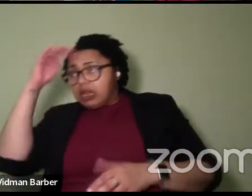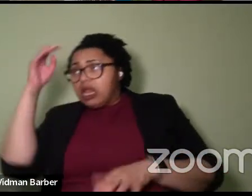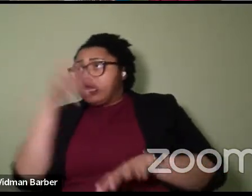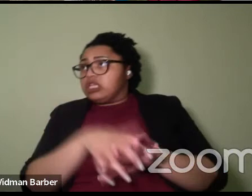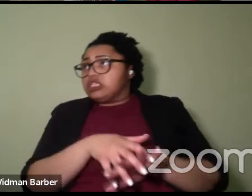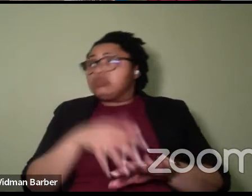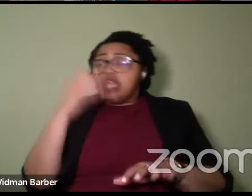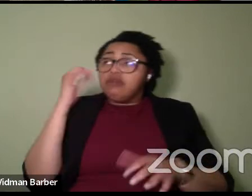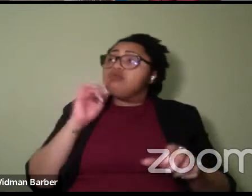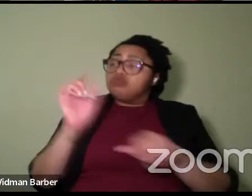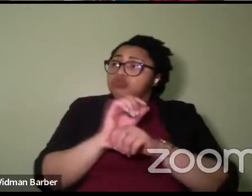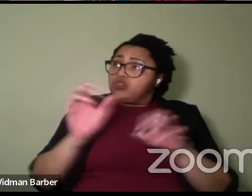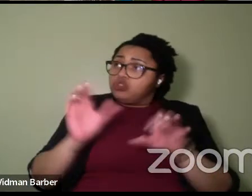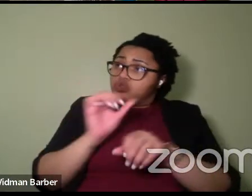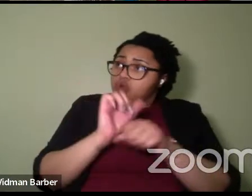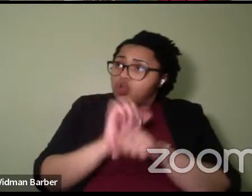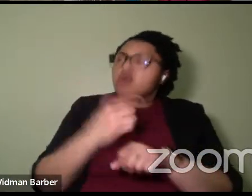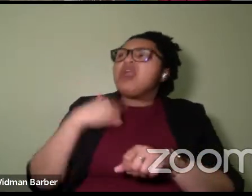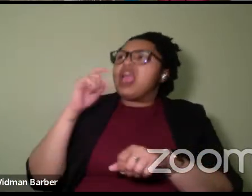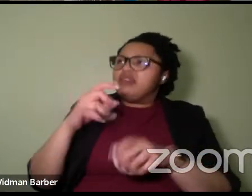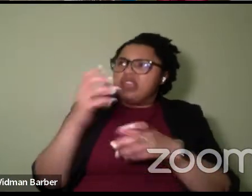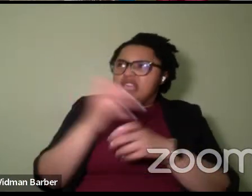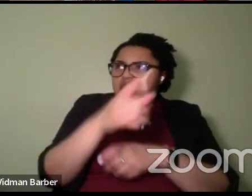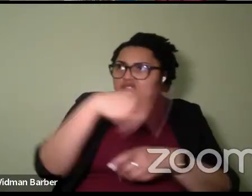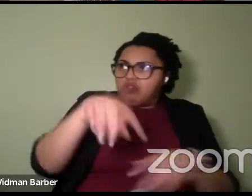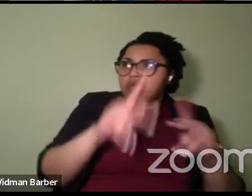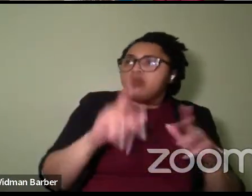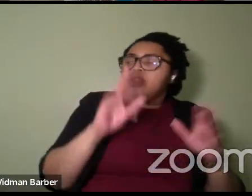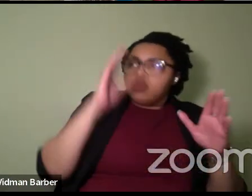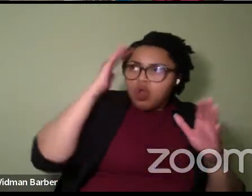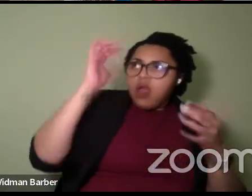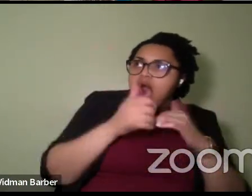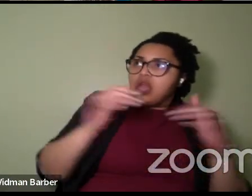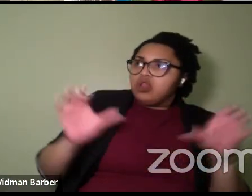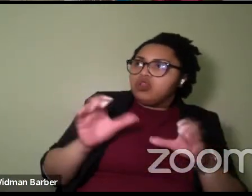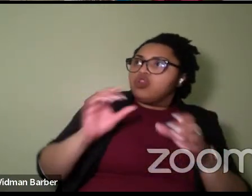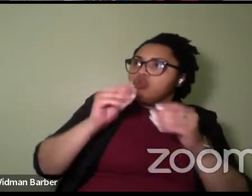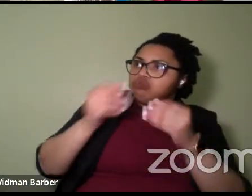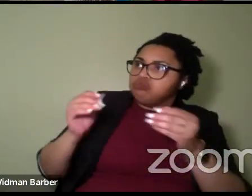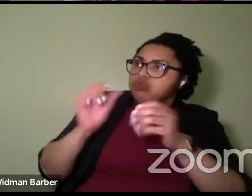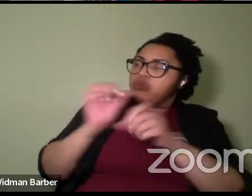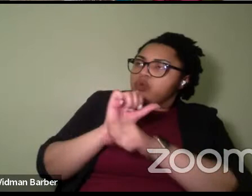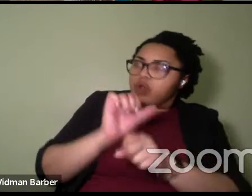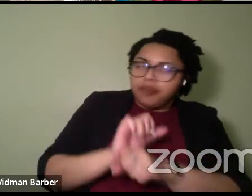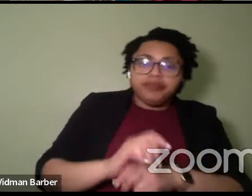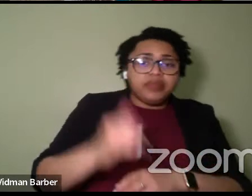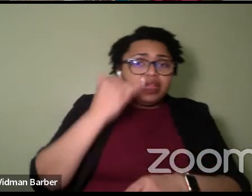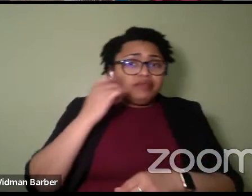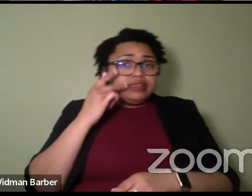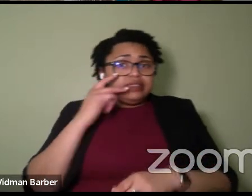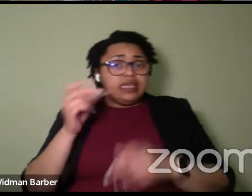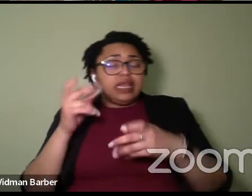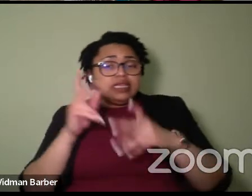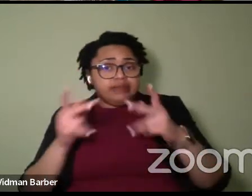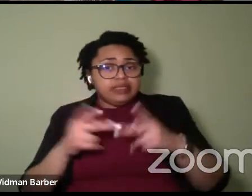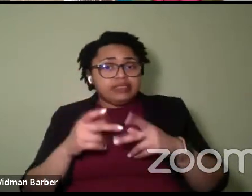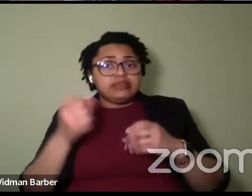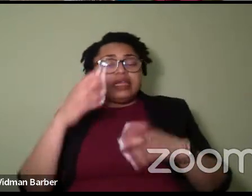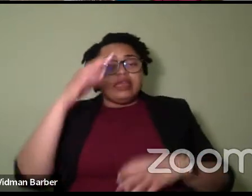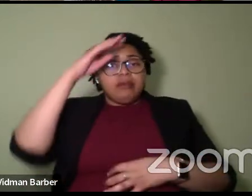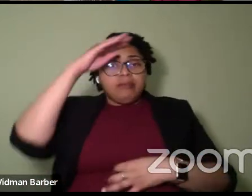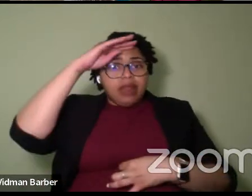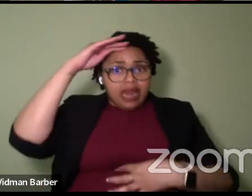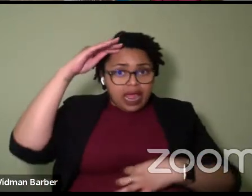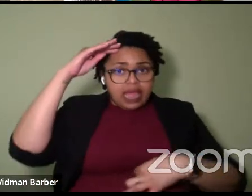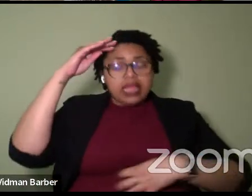do the work. And I think too frequently, when you look at a lot of these spaces, there are Black, Indigenous, other people of color in the